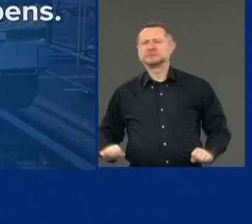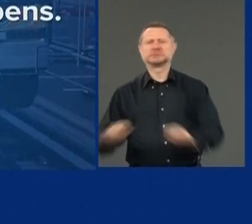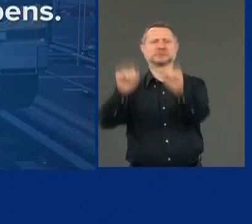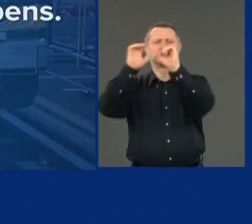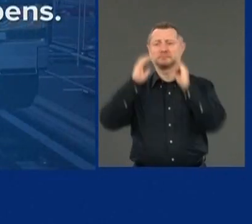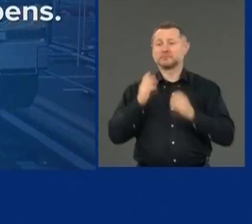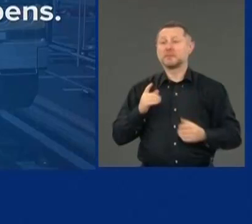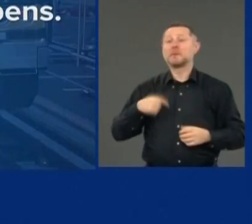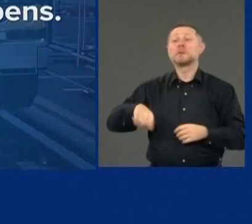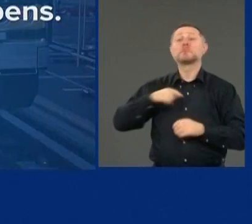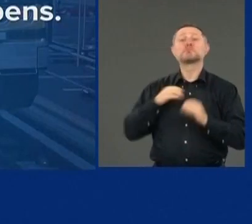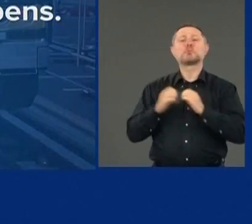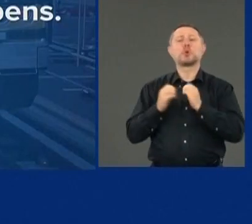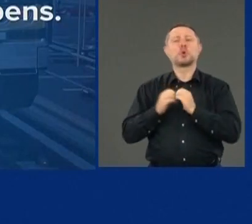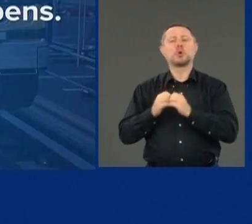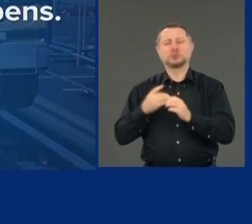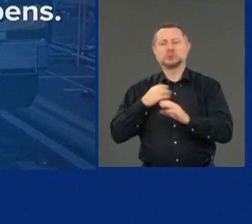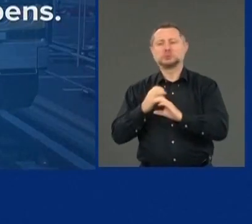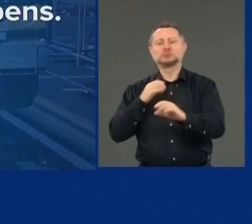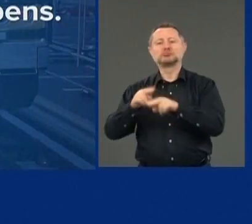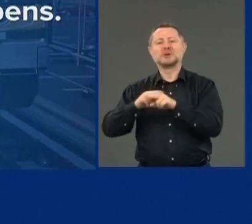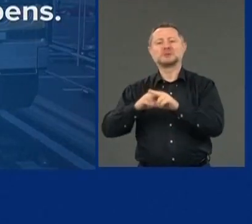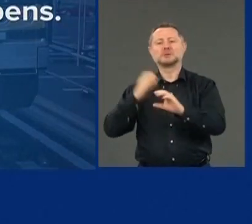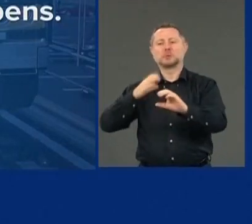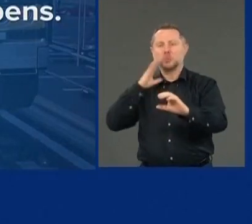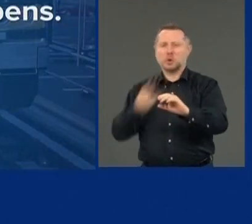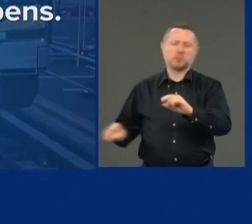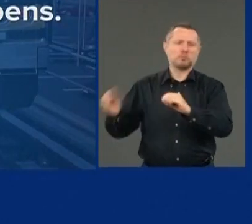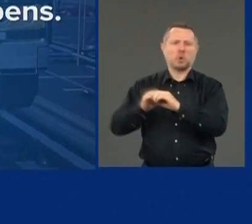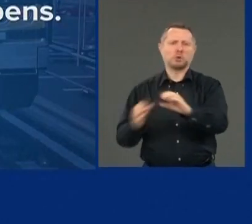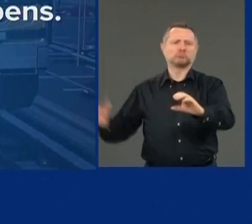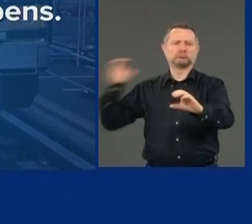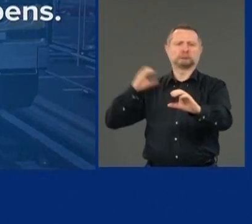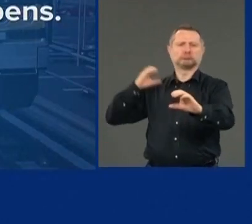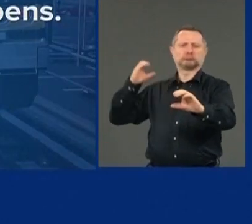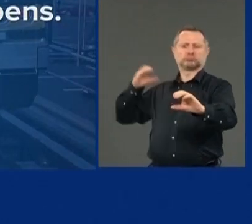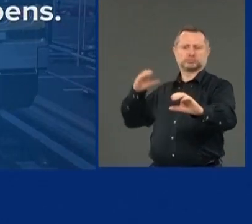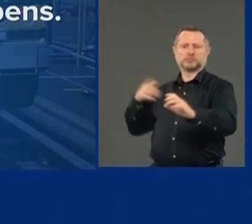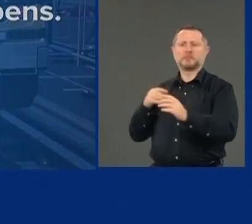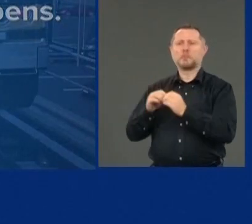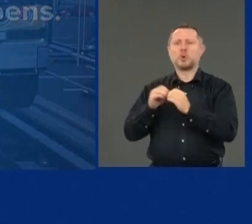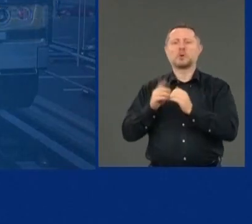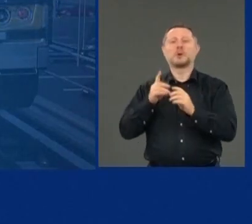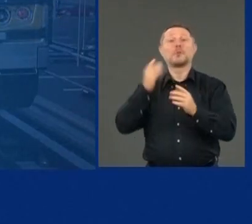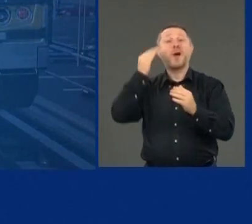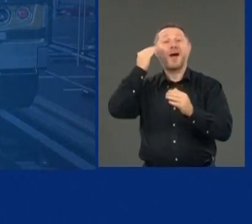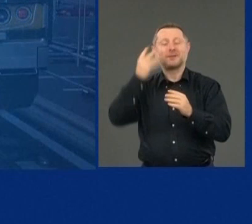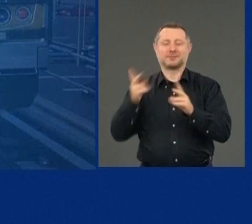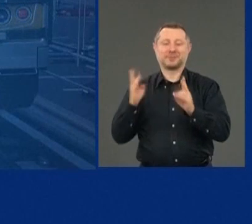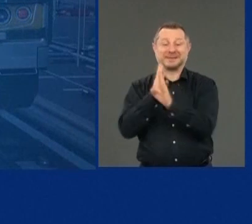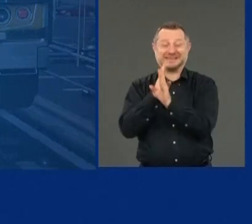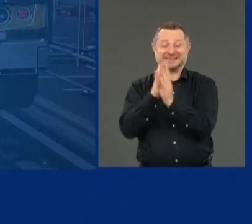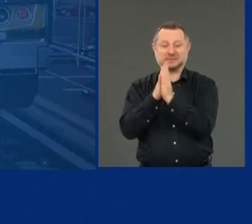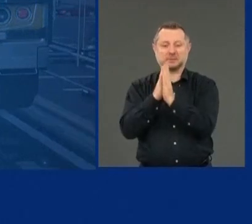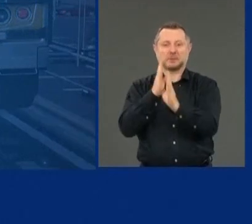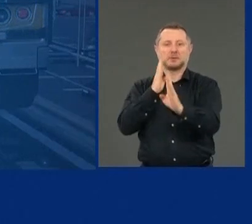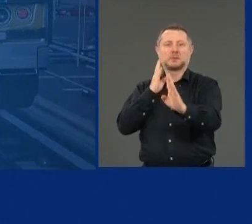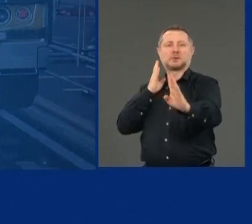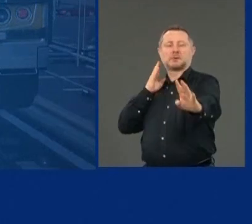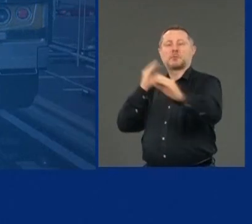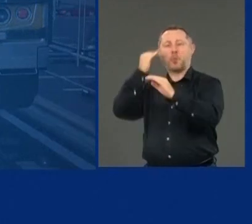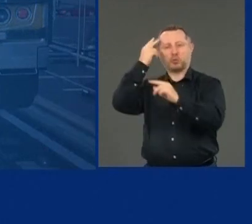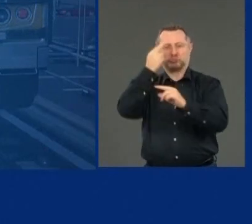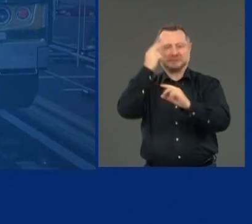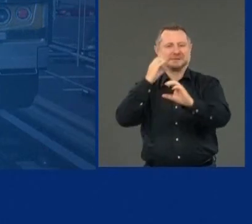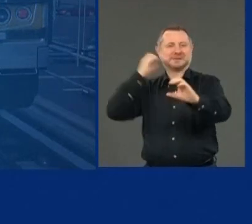more cars to the trains so people can space out and socially distance when Long Island opens. I want people